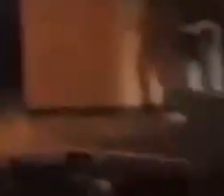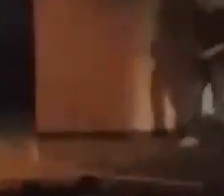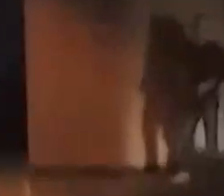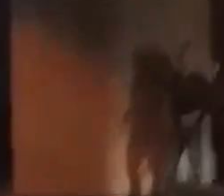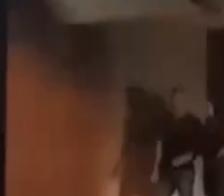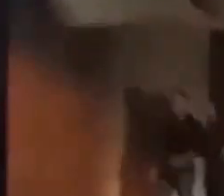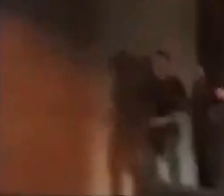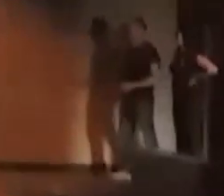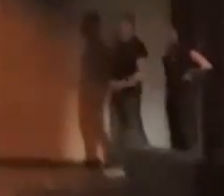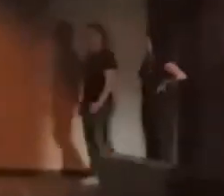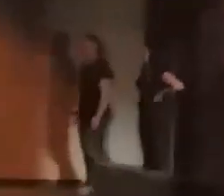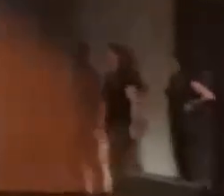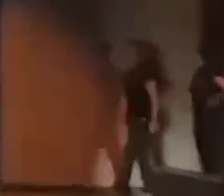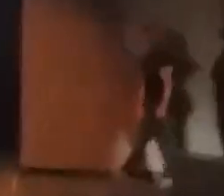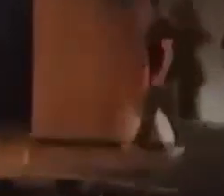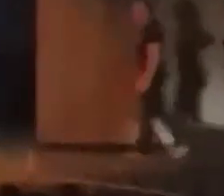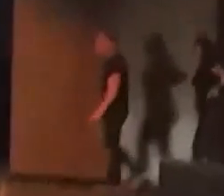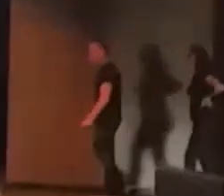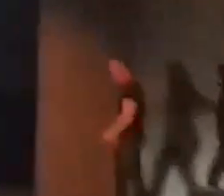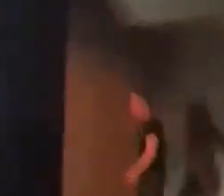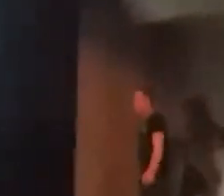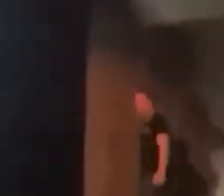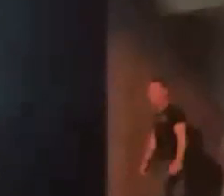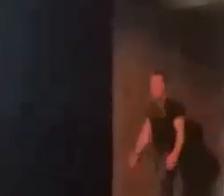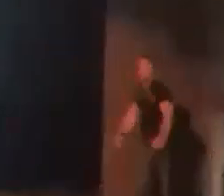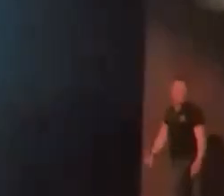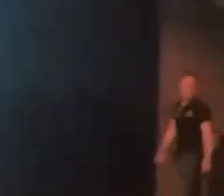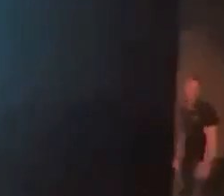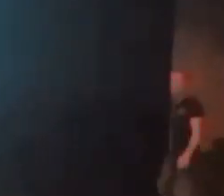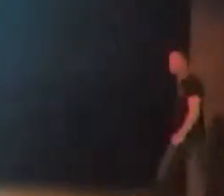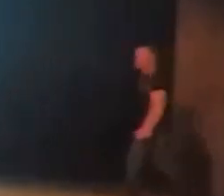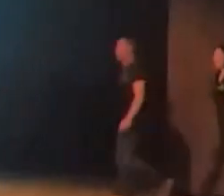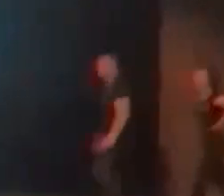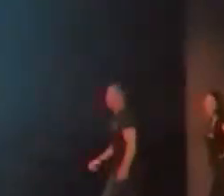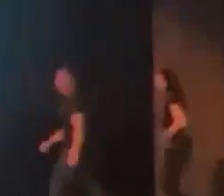Protection Project, Steve and Paul.